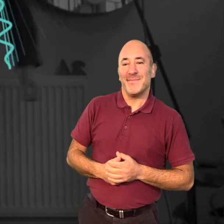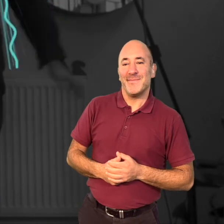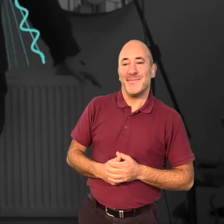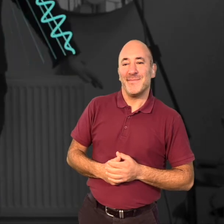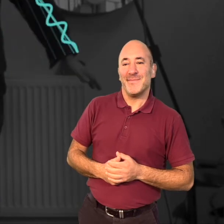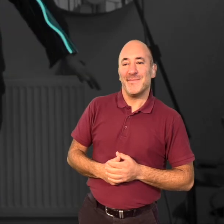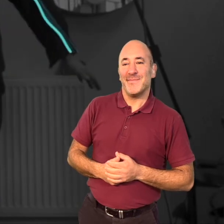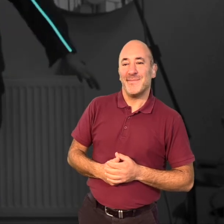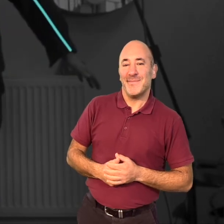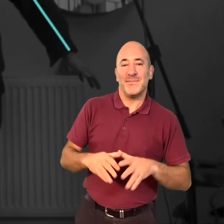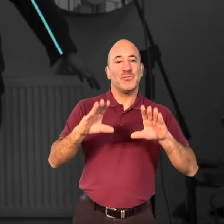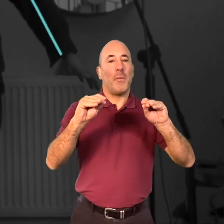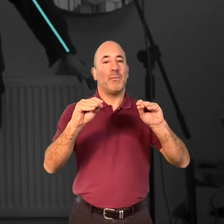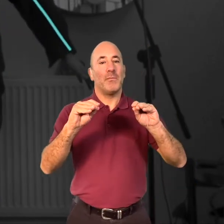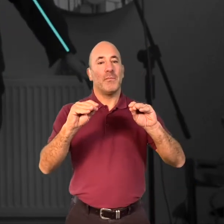And stop.